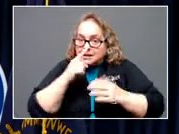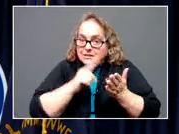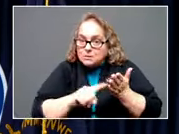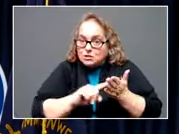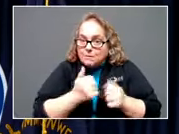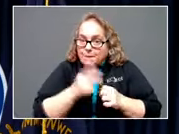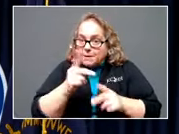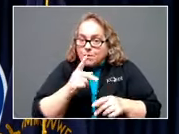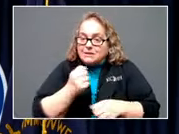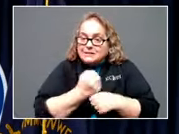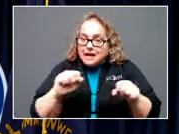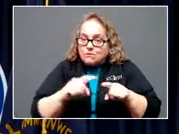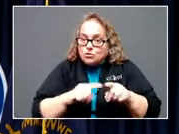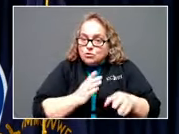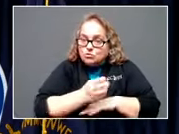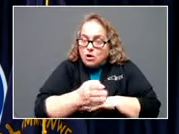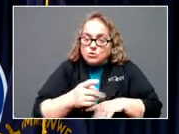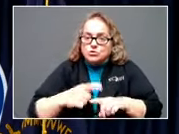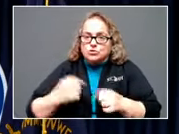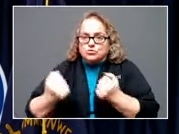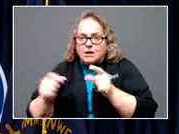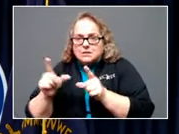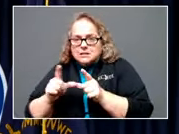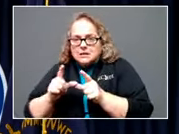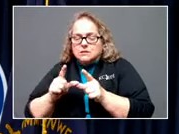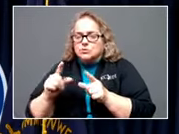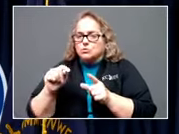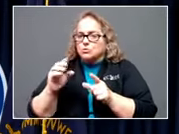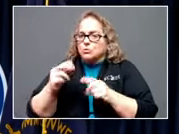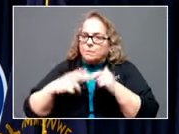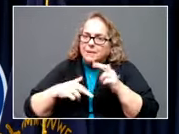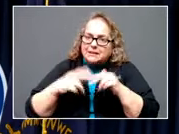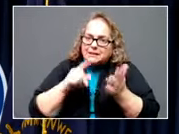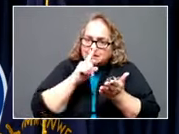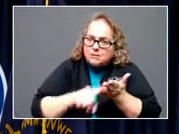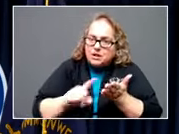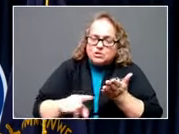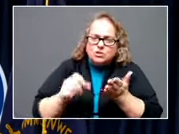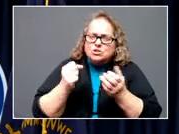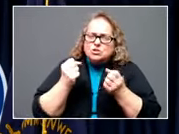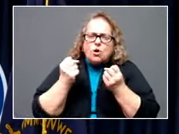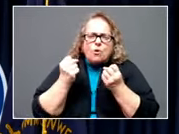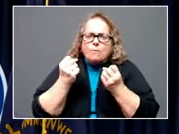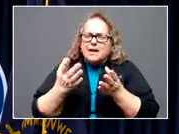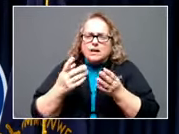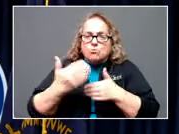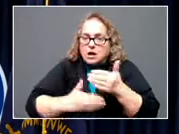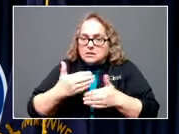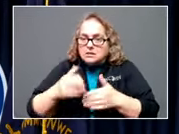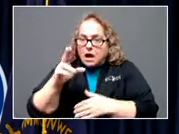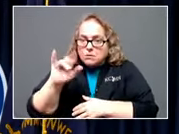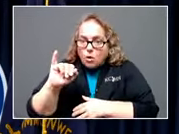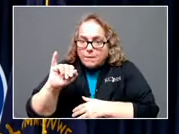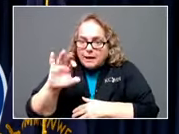them, to driver's licenses, to building inspections, so many, to processing unemployment claims, to our